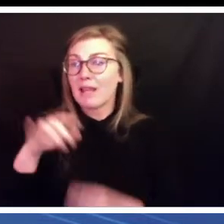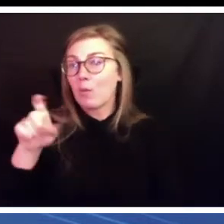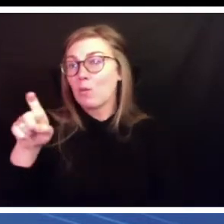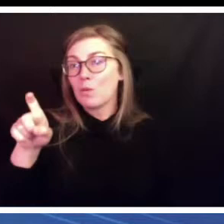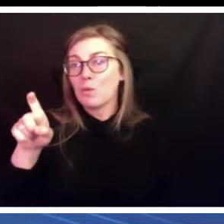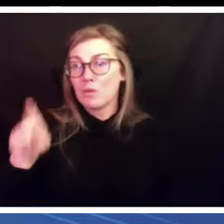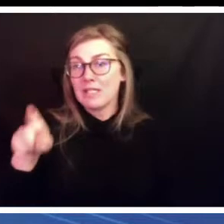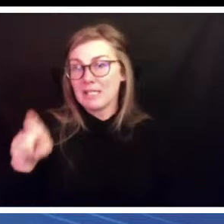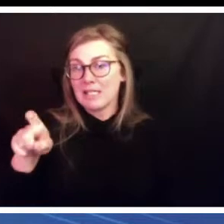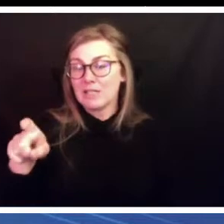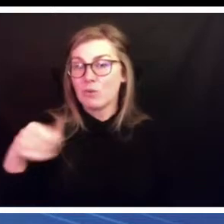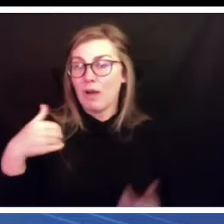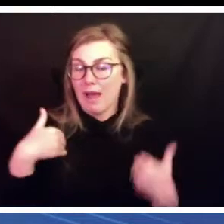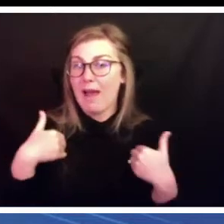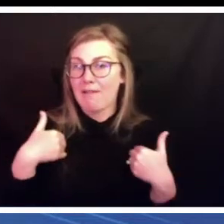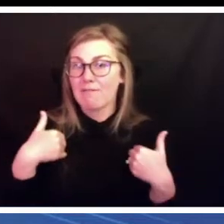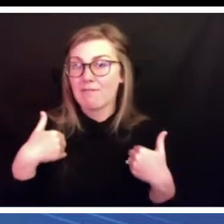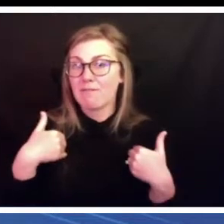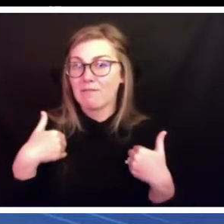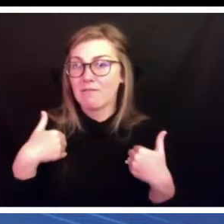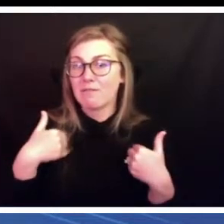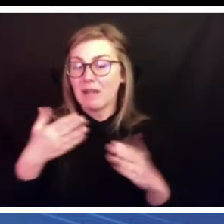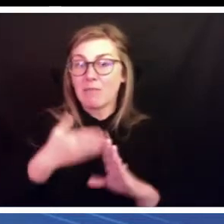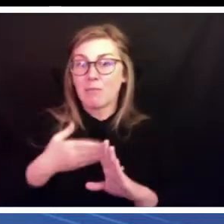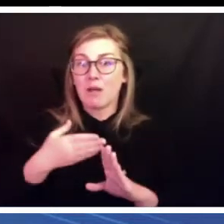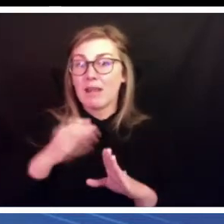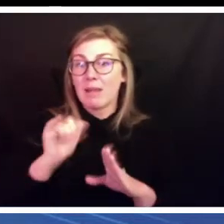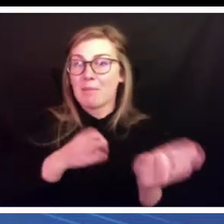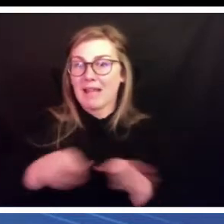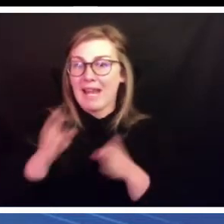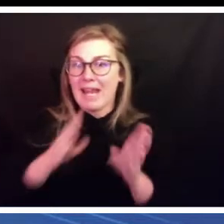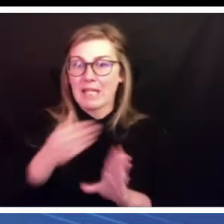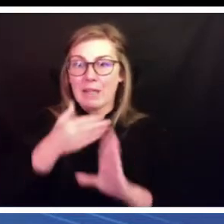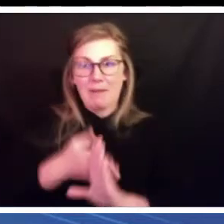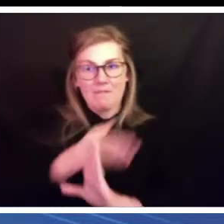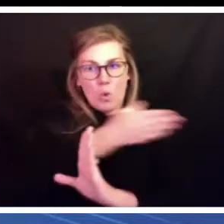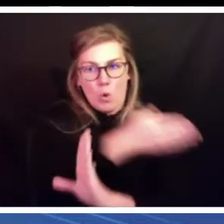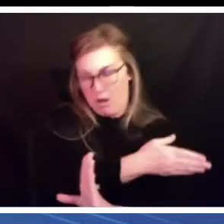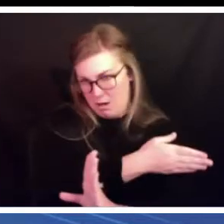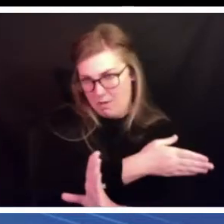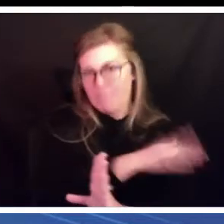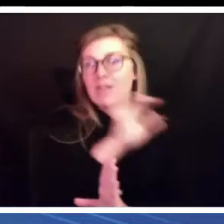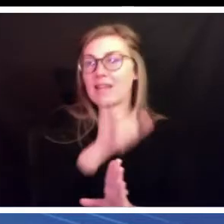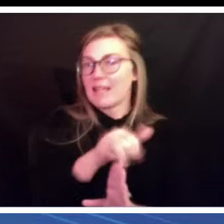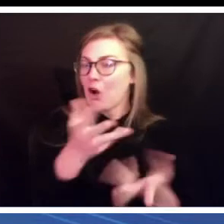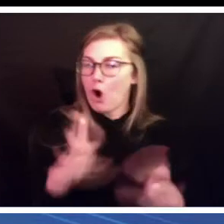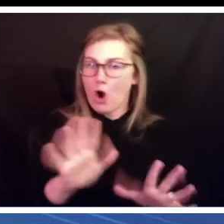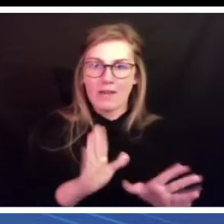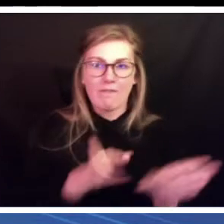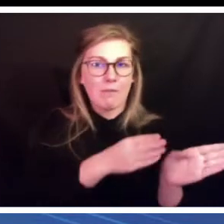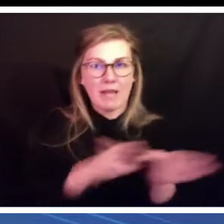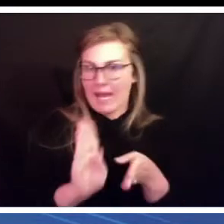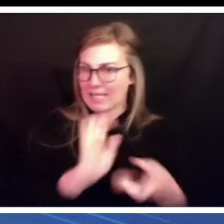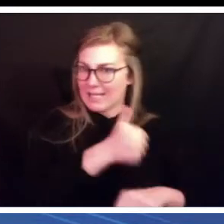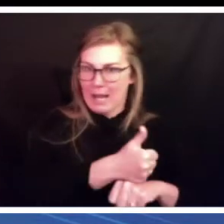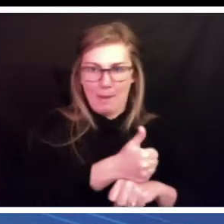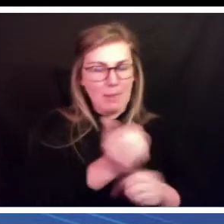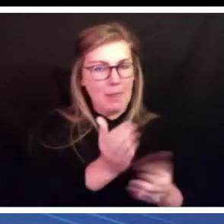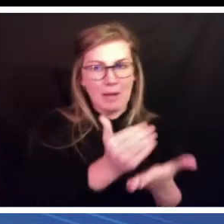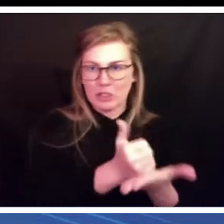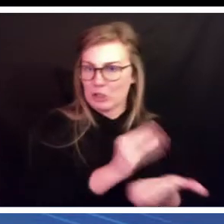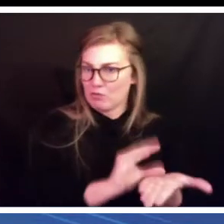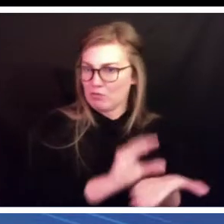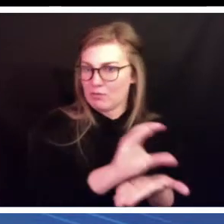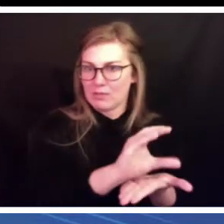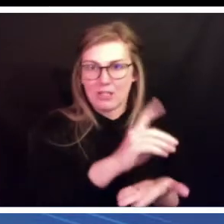budget line. Okay. Worked into the budget in advance. This should be something that isn't a luxury. It is a must if we can make this